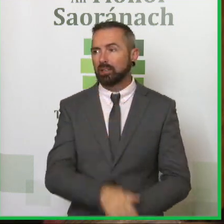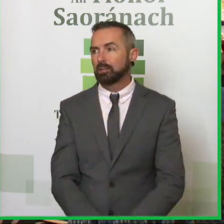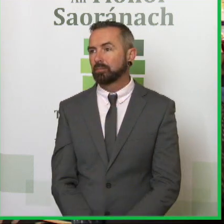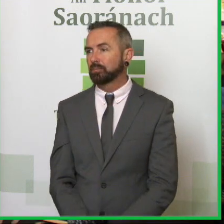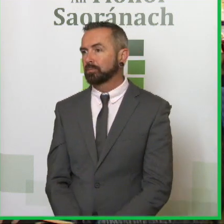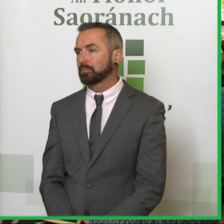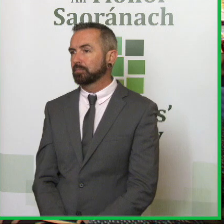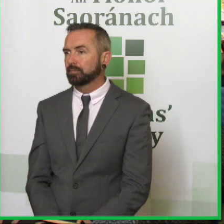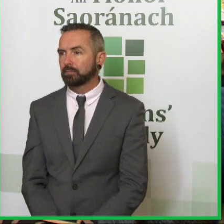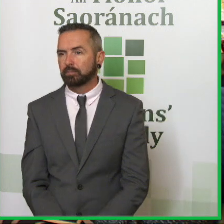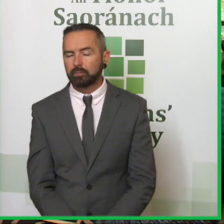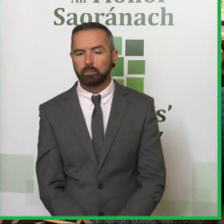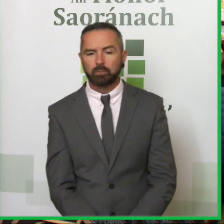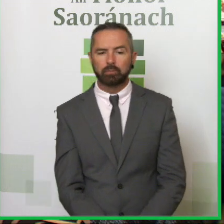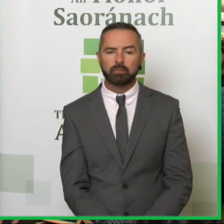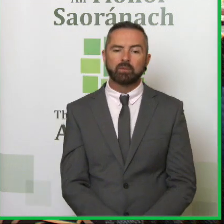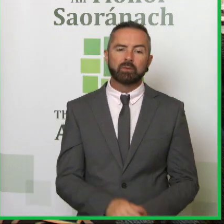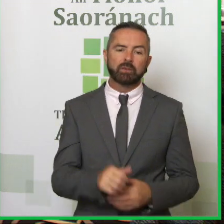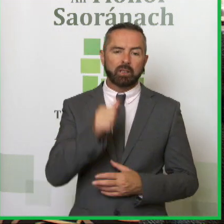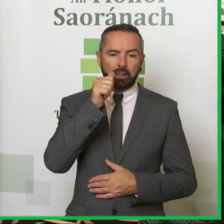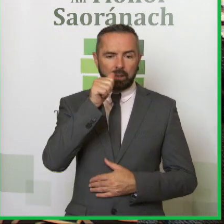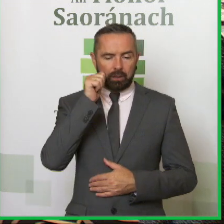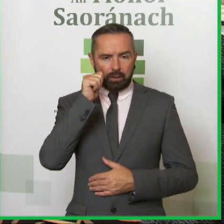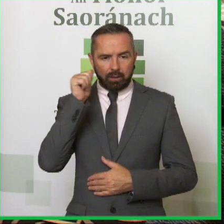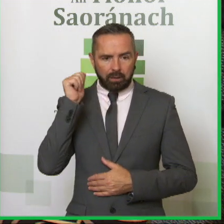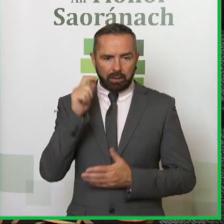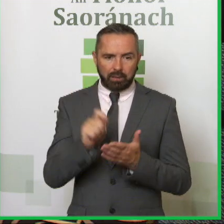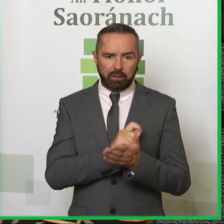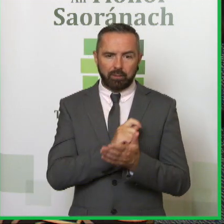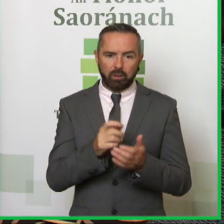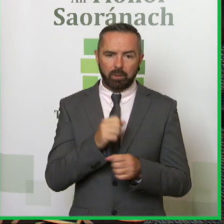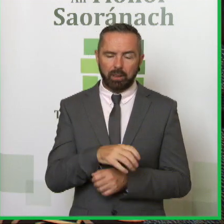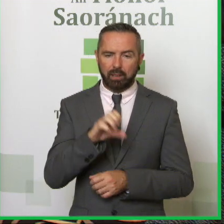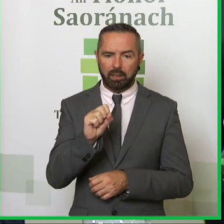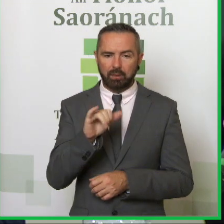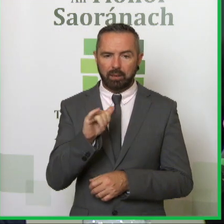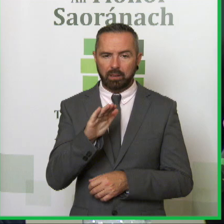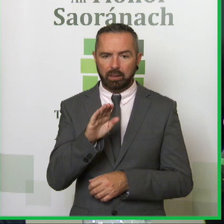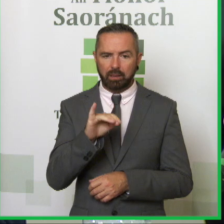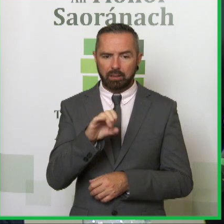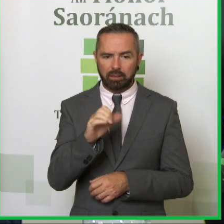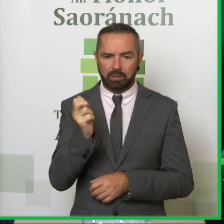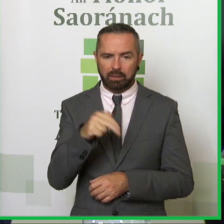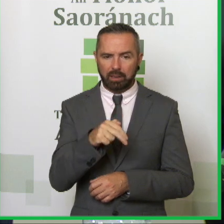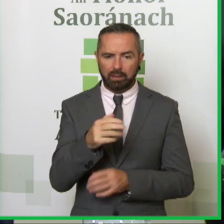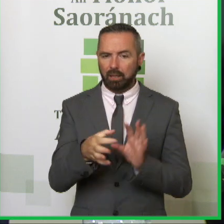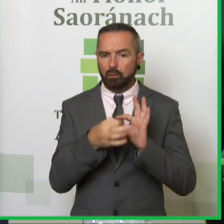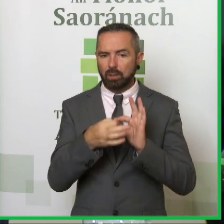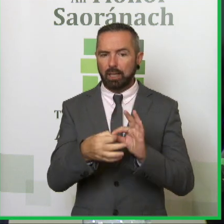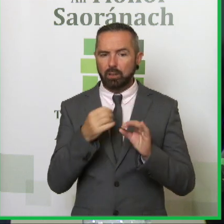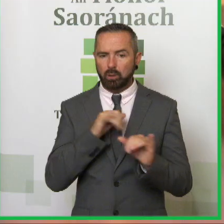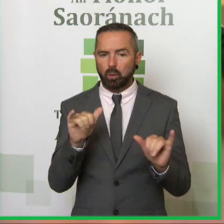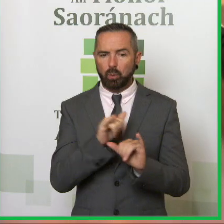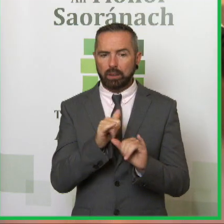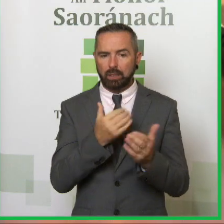Yeah, well, just to clarify, so the vote yesterday that was taken in relation to psilocybin, etc., was in relation to, you know, which legal